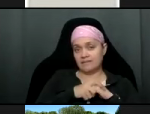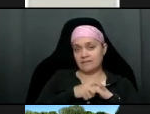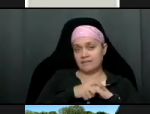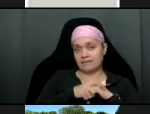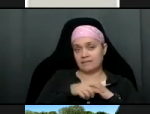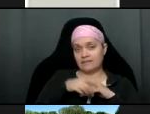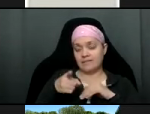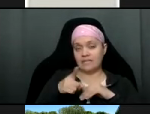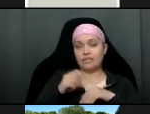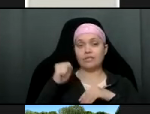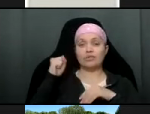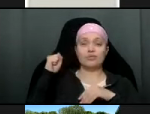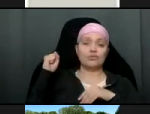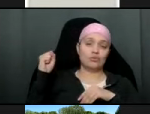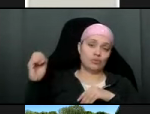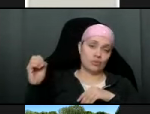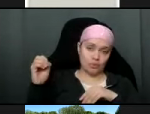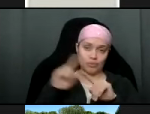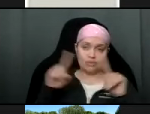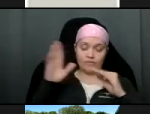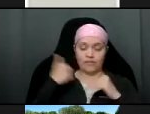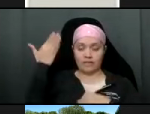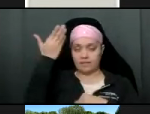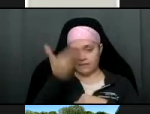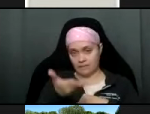And they're so different than he is.